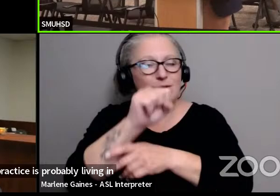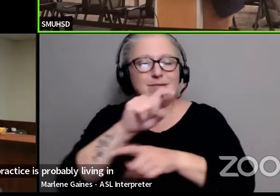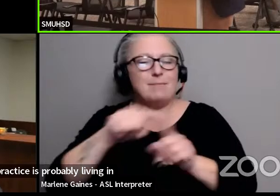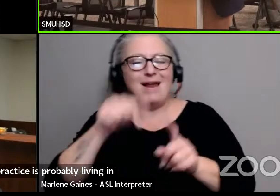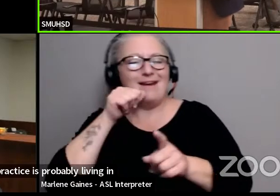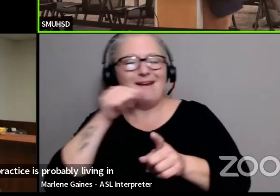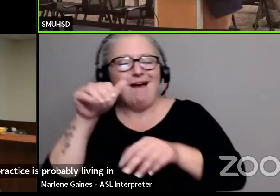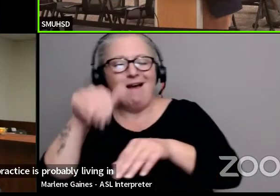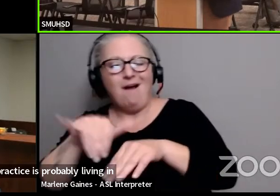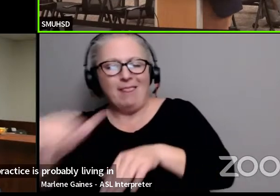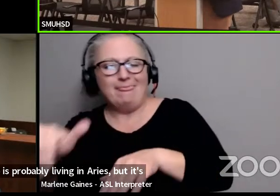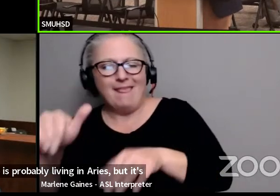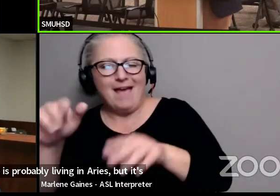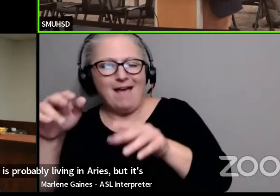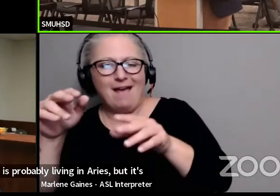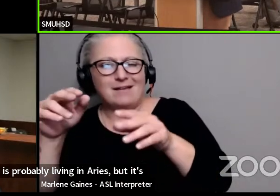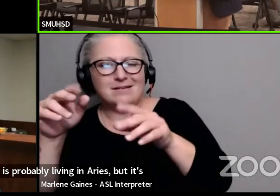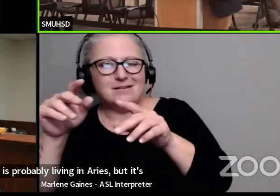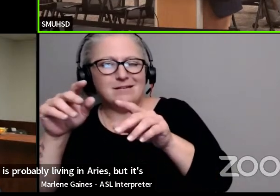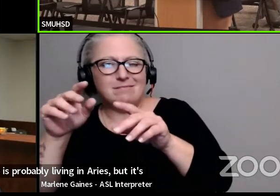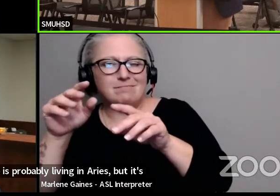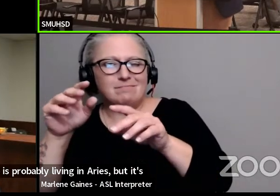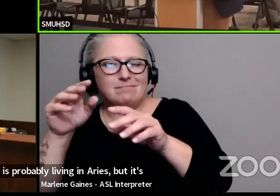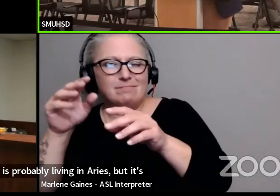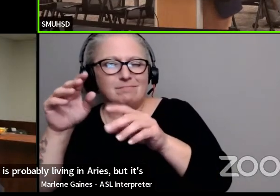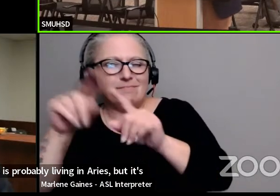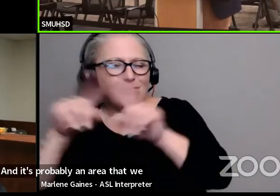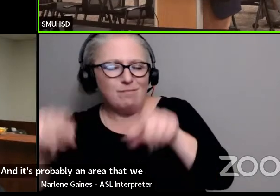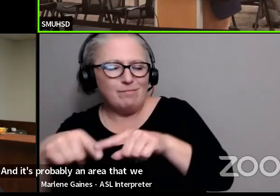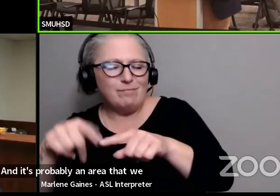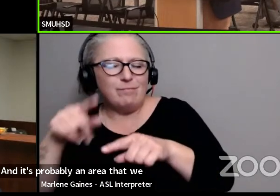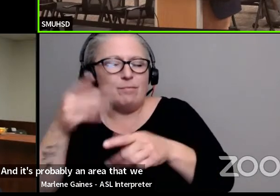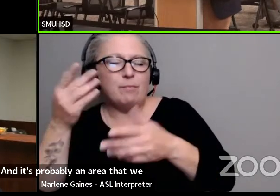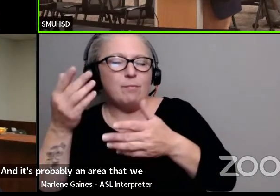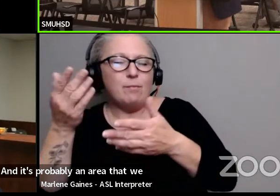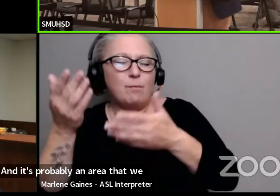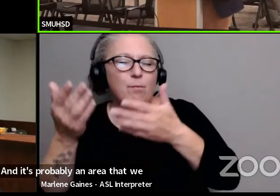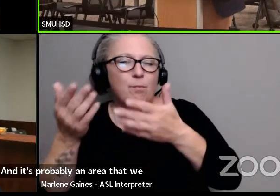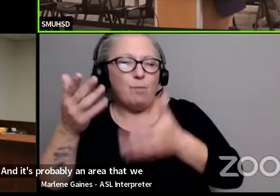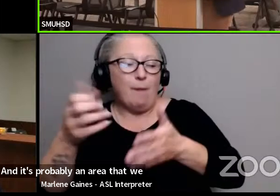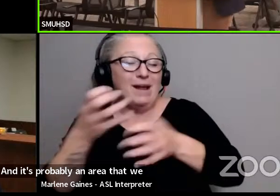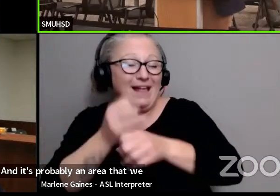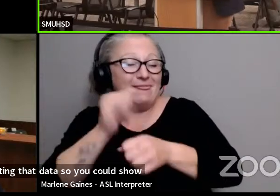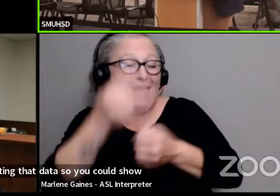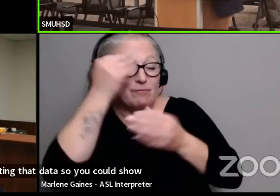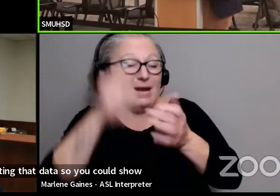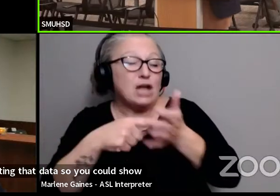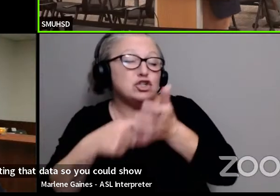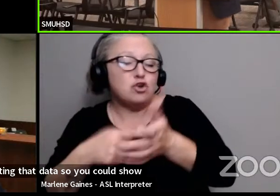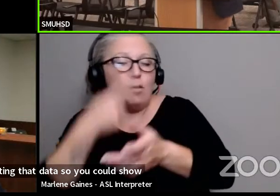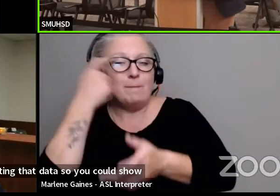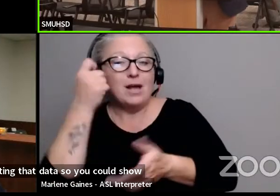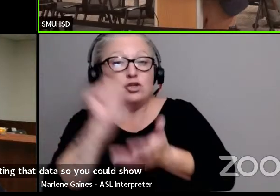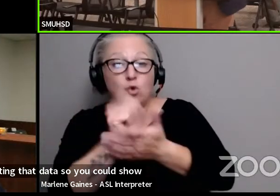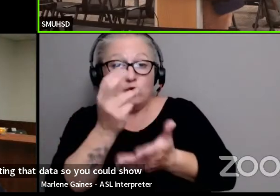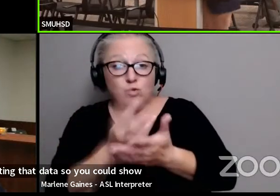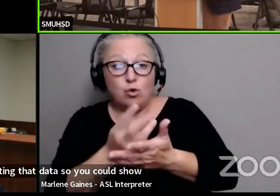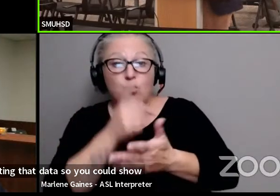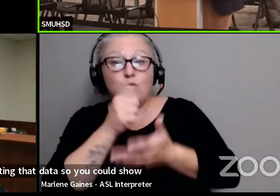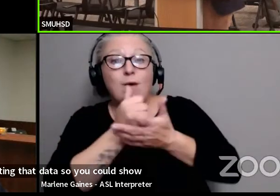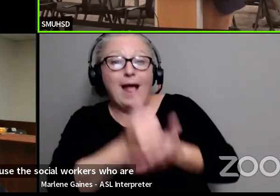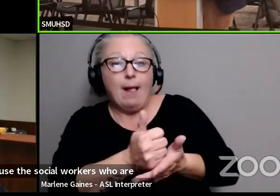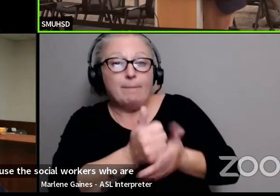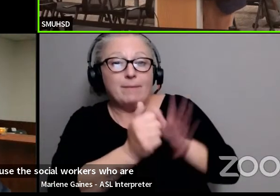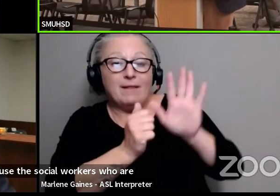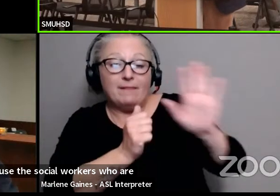it's probably an area that we could start getting that data so you could show. It's only because the social workers who are actually helping to